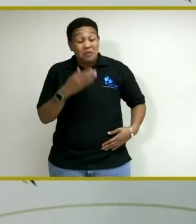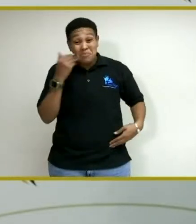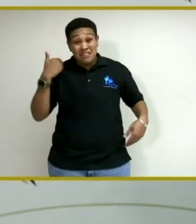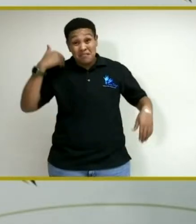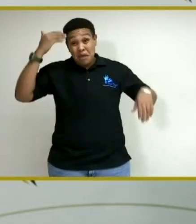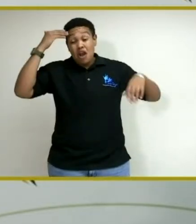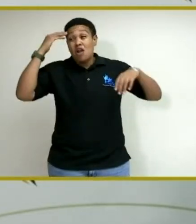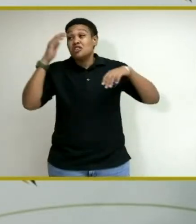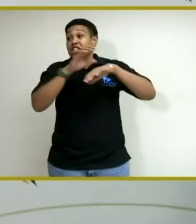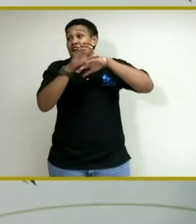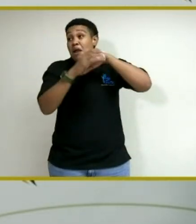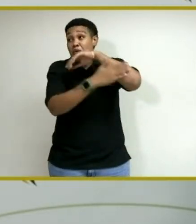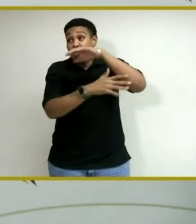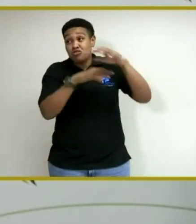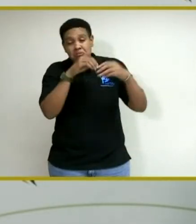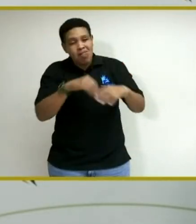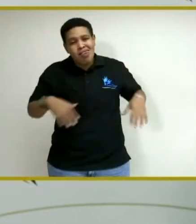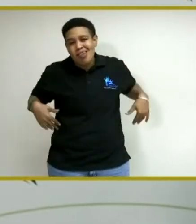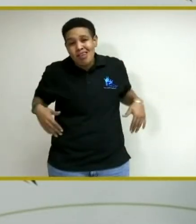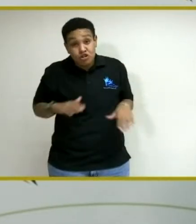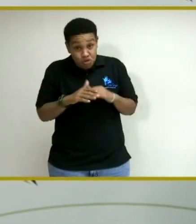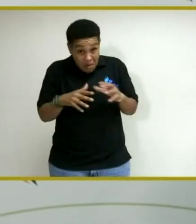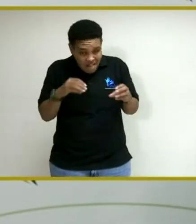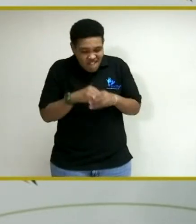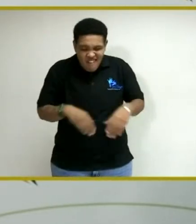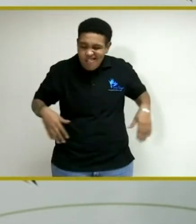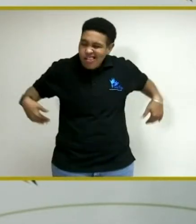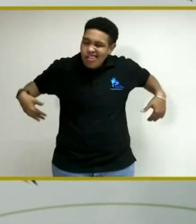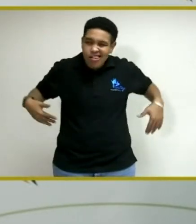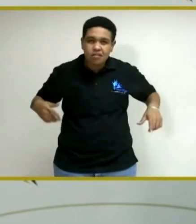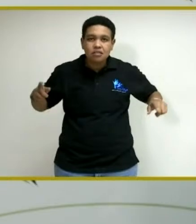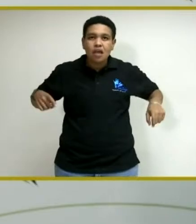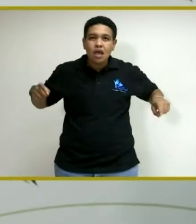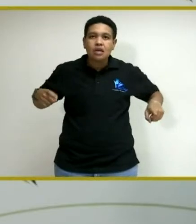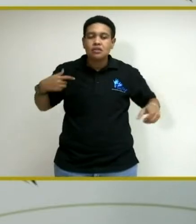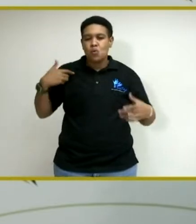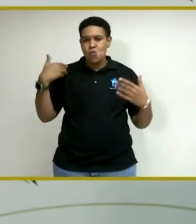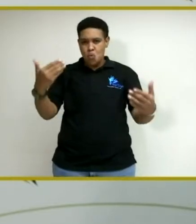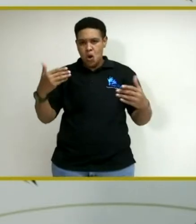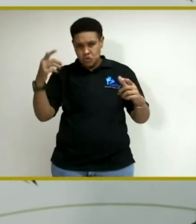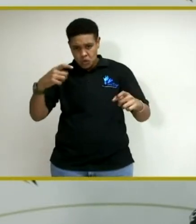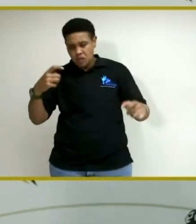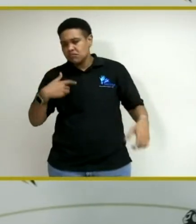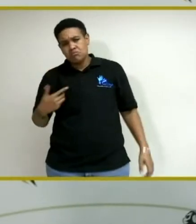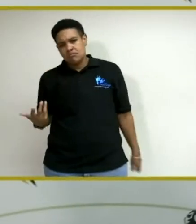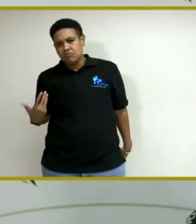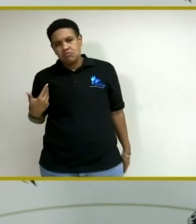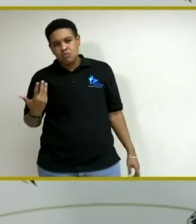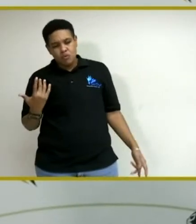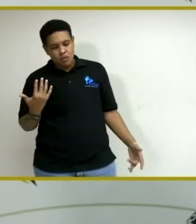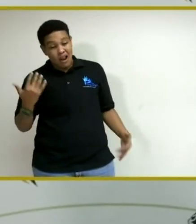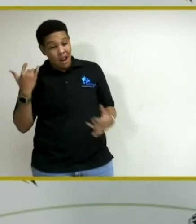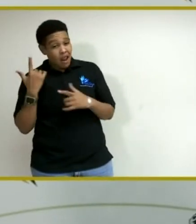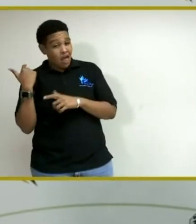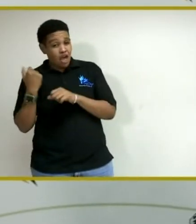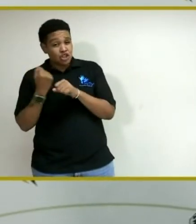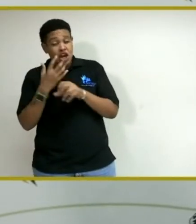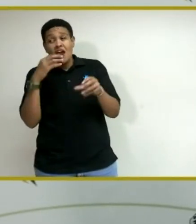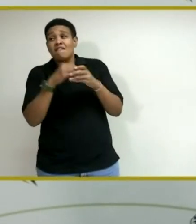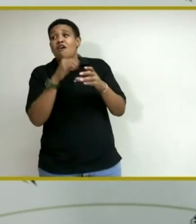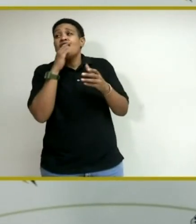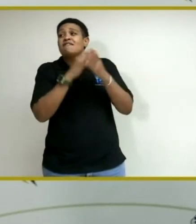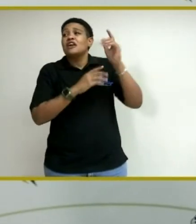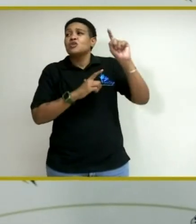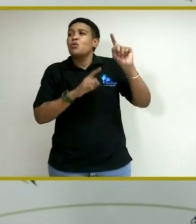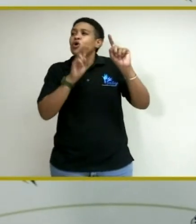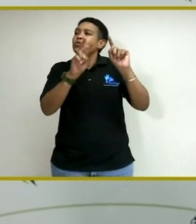indeed did not take part in any of the clinical trials that took place last year. The phases 1, 2,